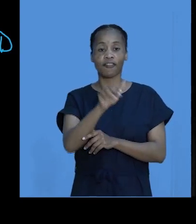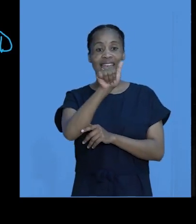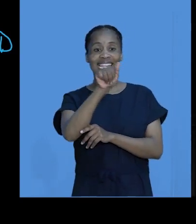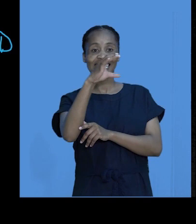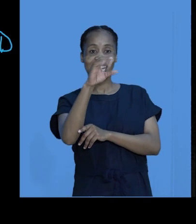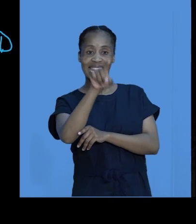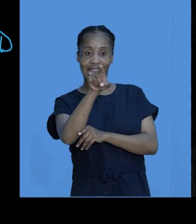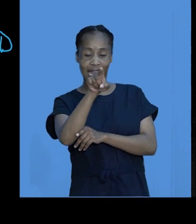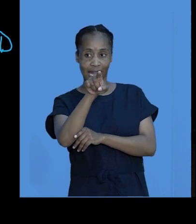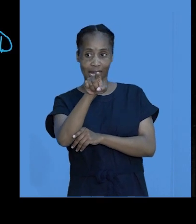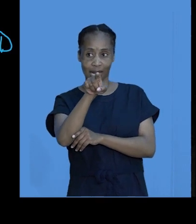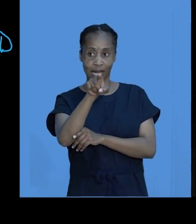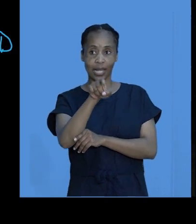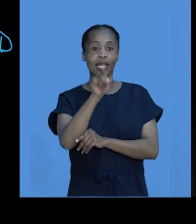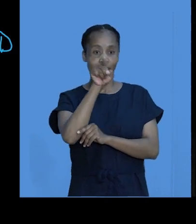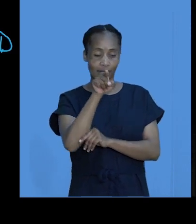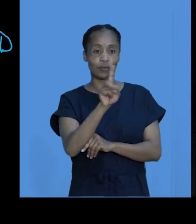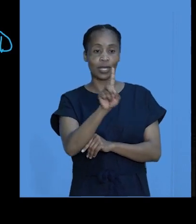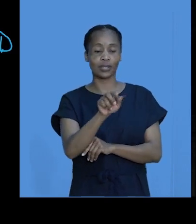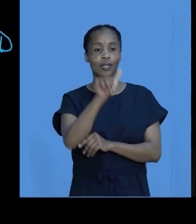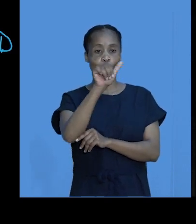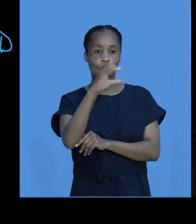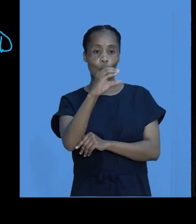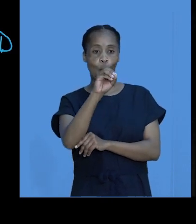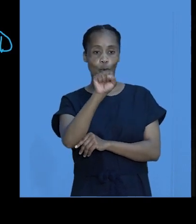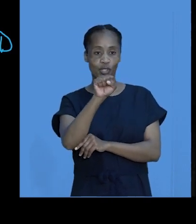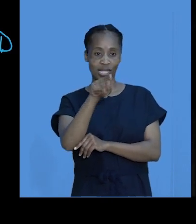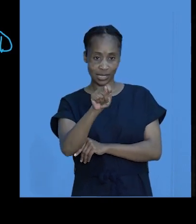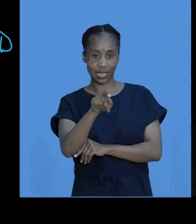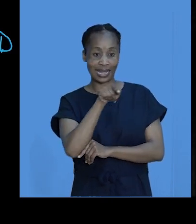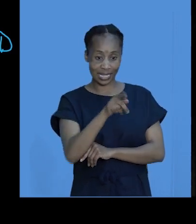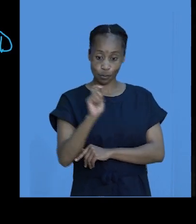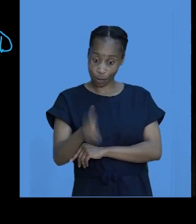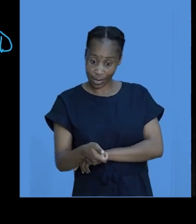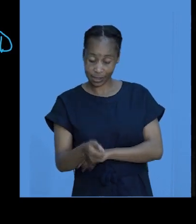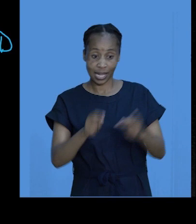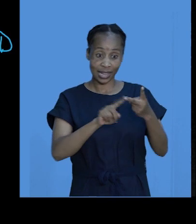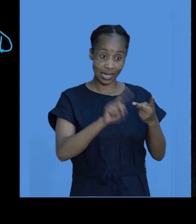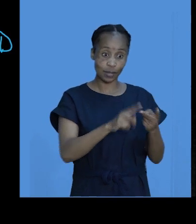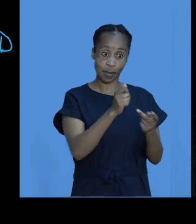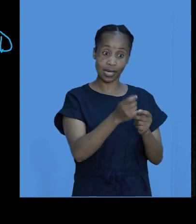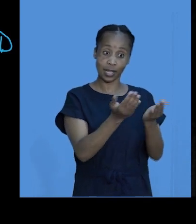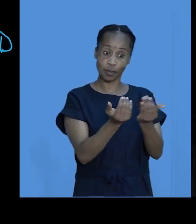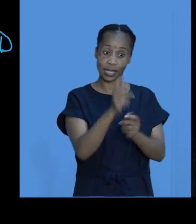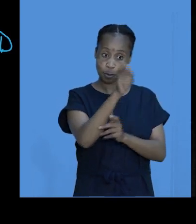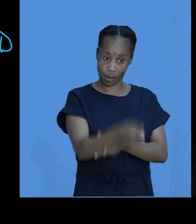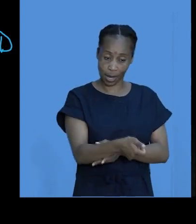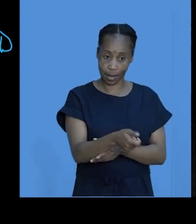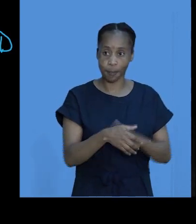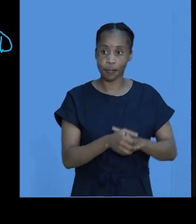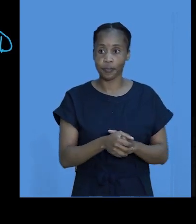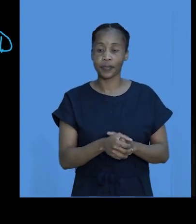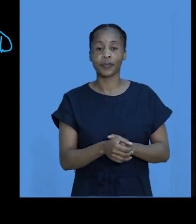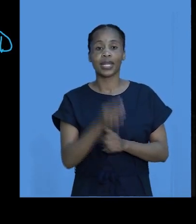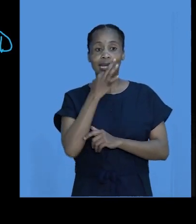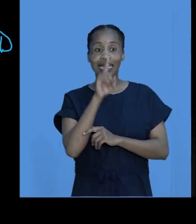AC there, that is our cost there. So this is our price, this is our cost, and that's our quantity there. That